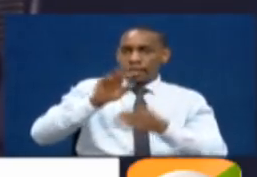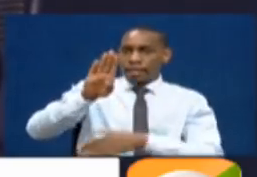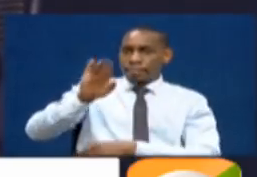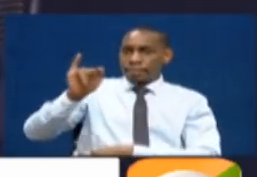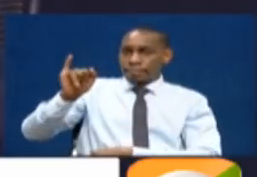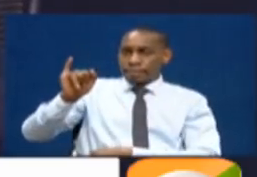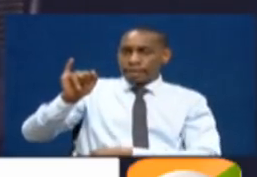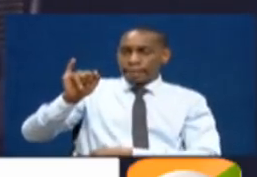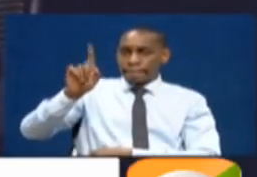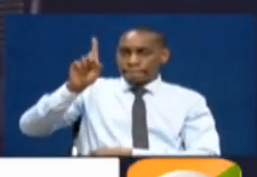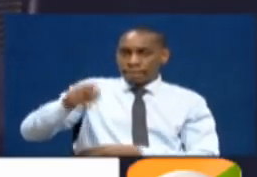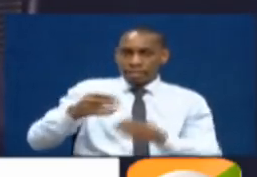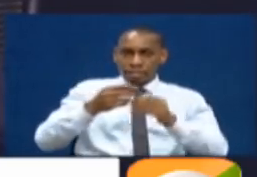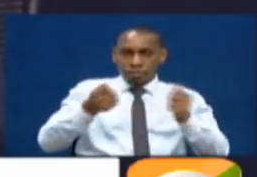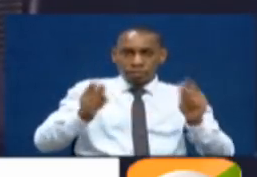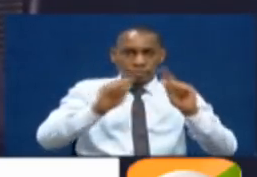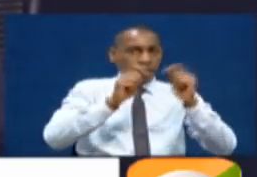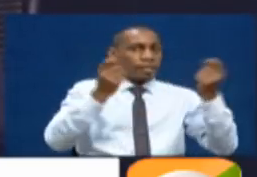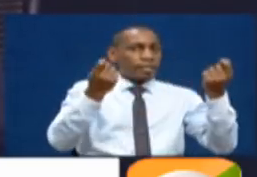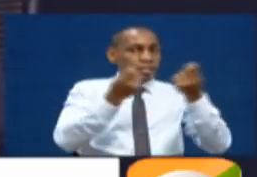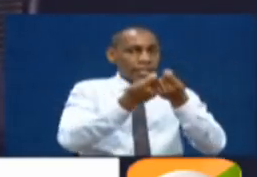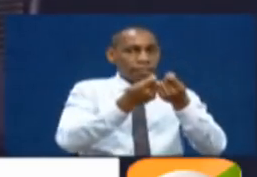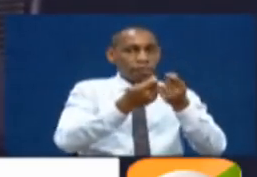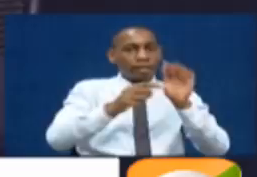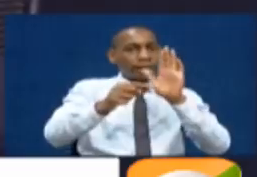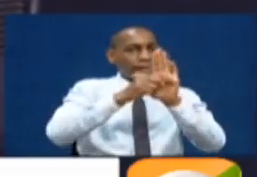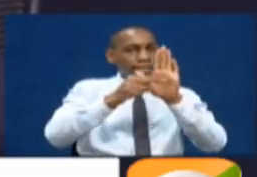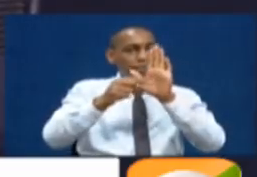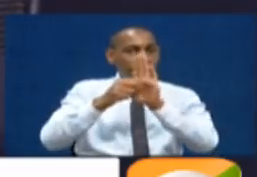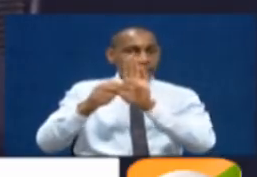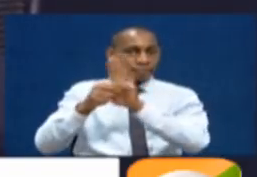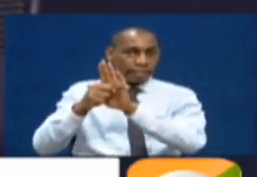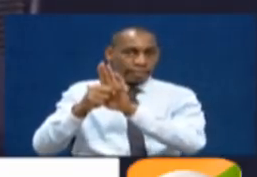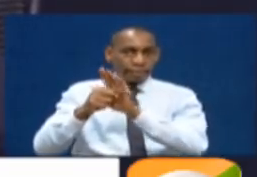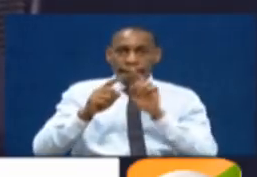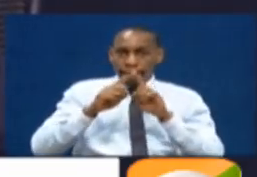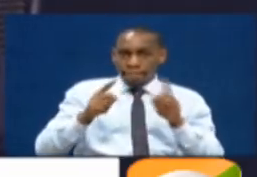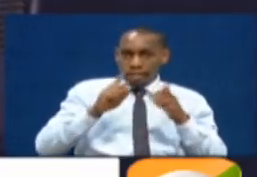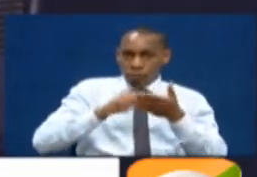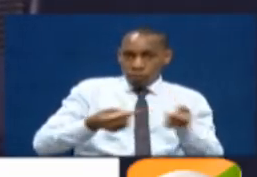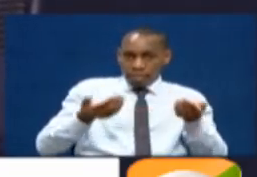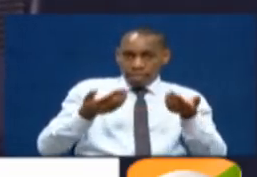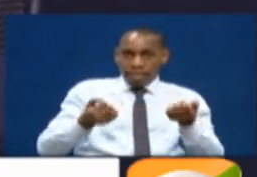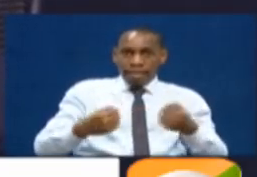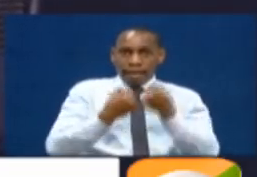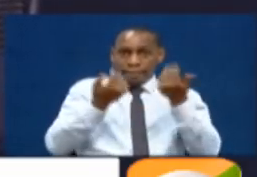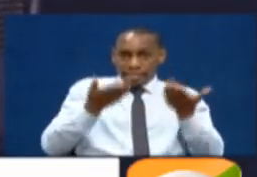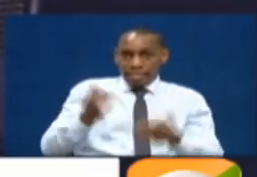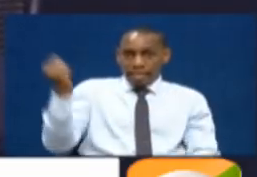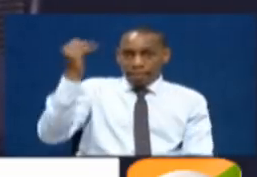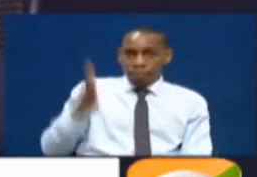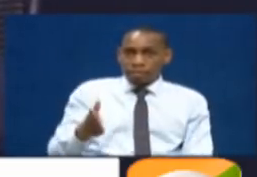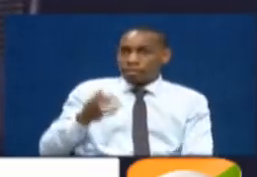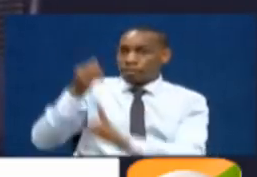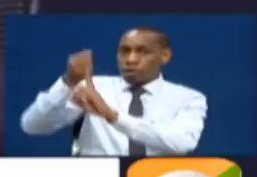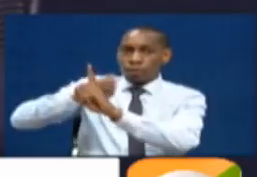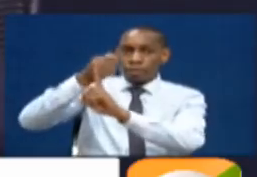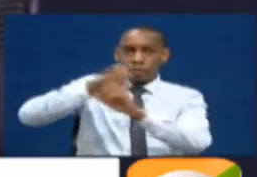should fight is ethnicity, negative ethnicity. But what is happening now, politicians are